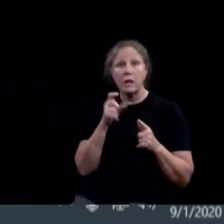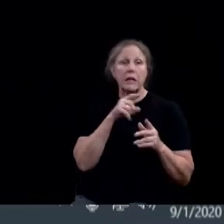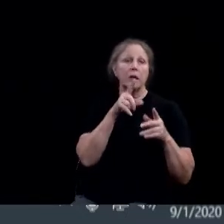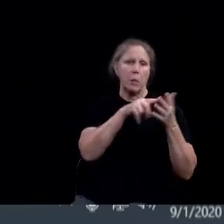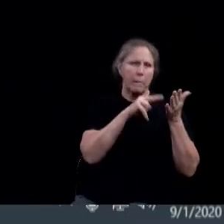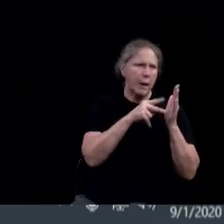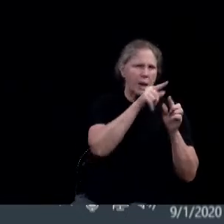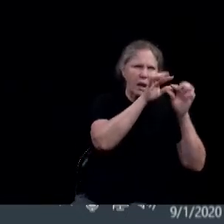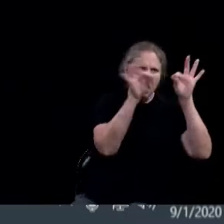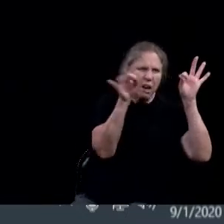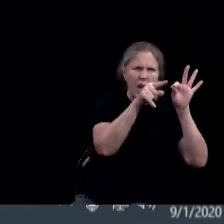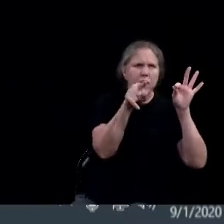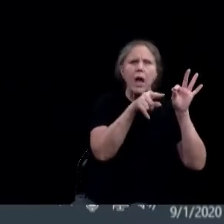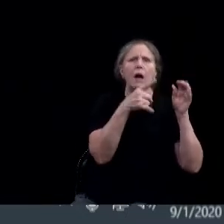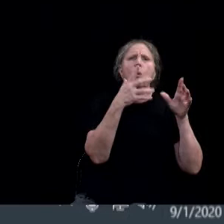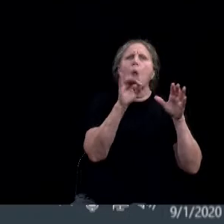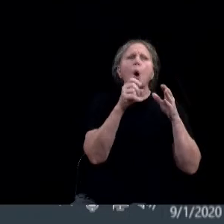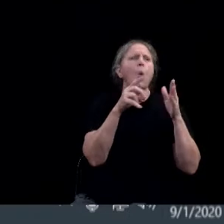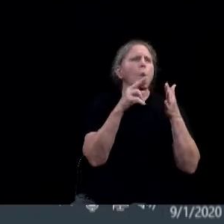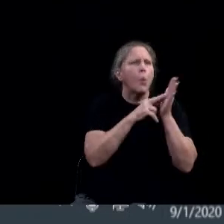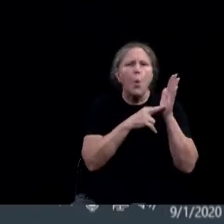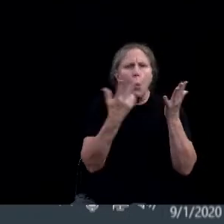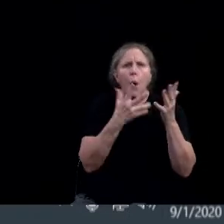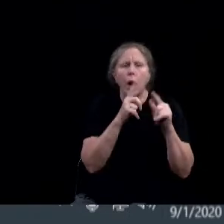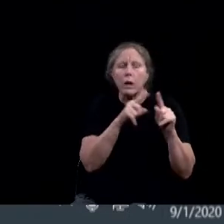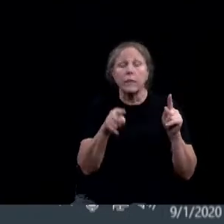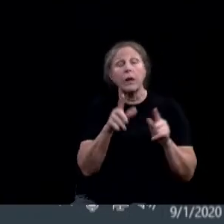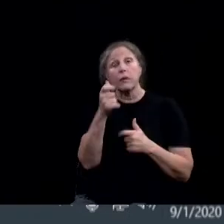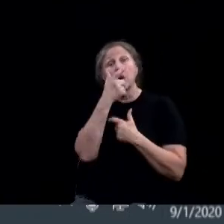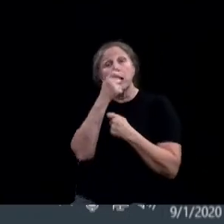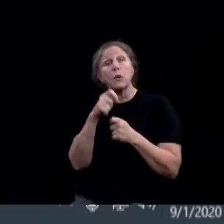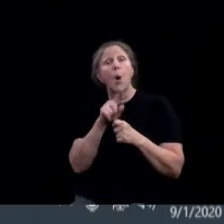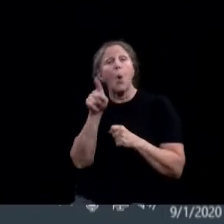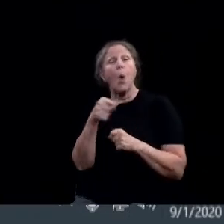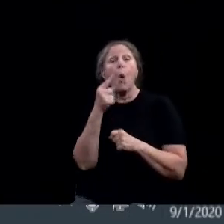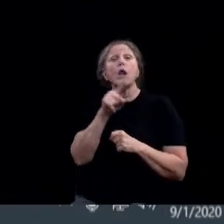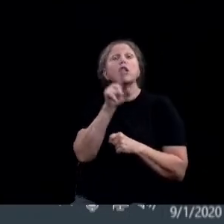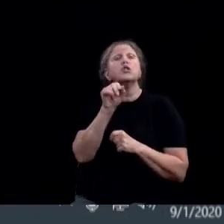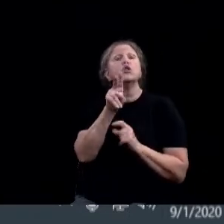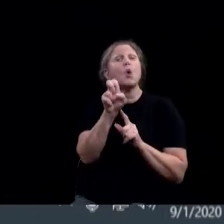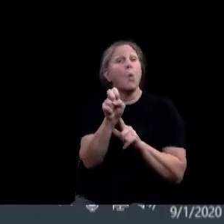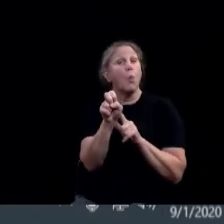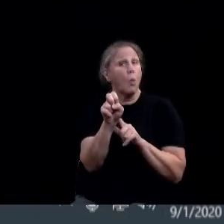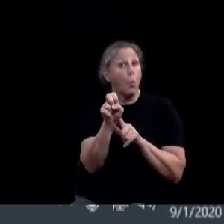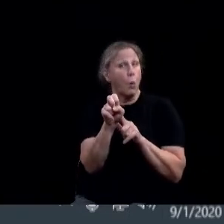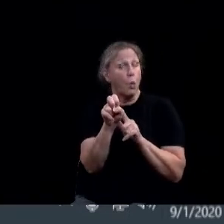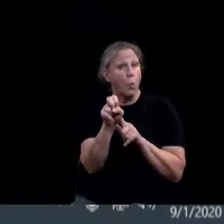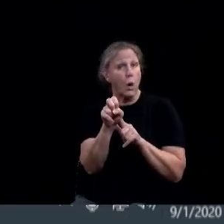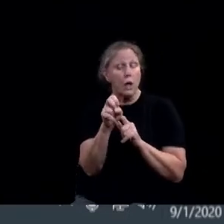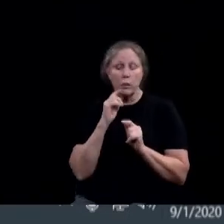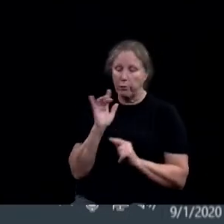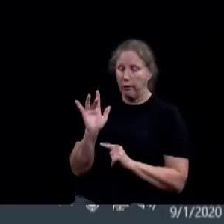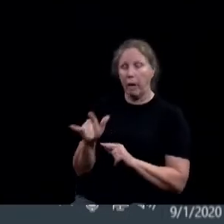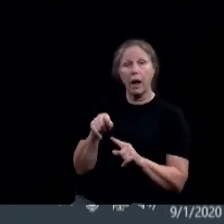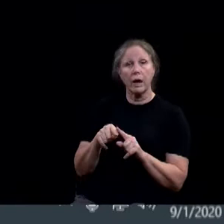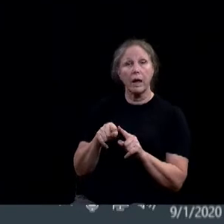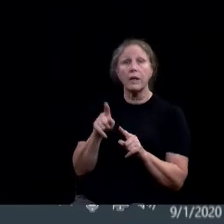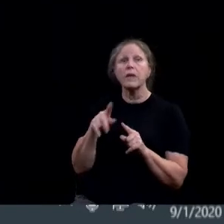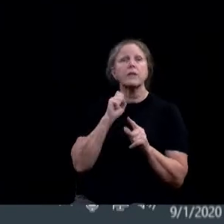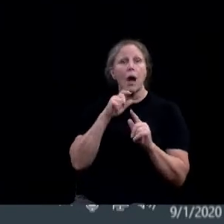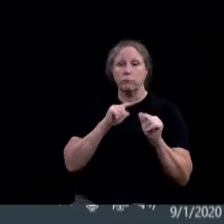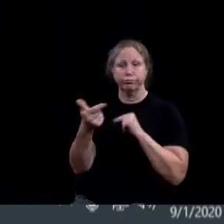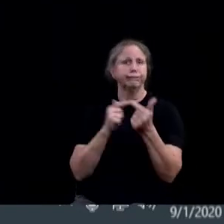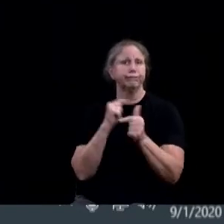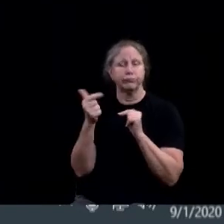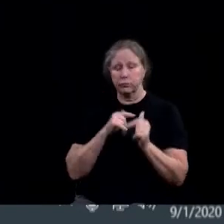If you're interested in just seeing zoning use, you can also click. So this is all interactive. So if you click this zoning use